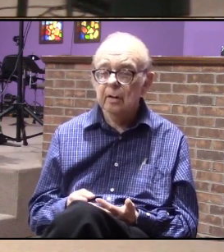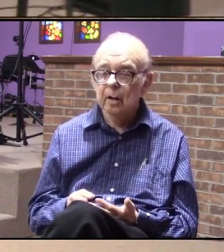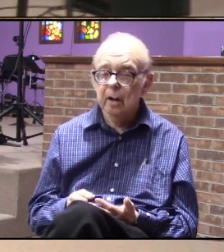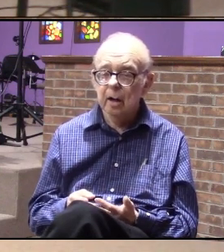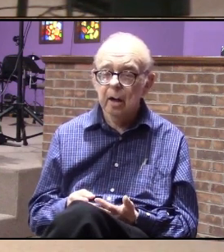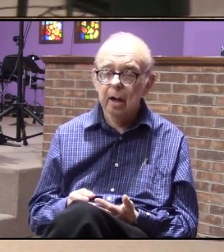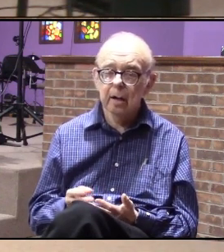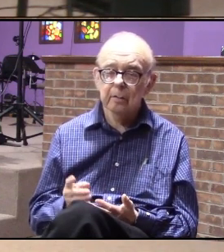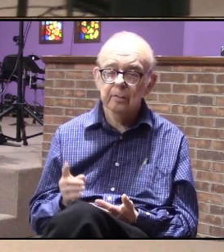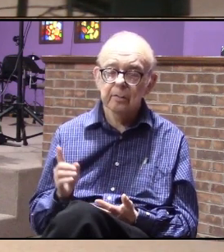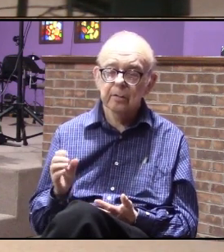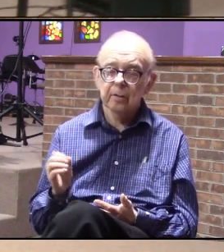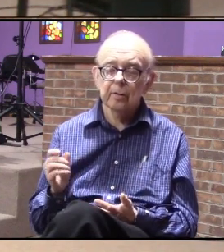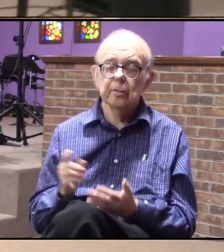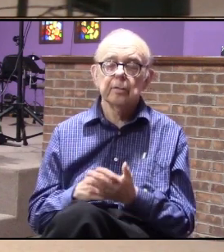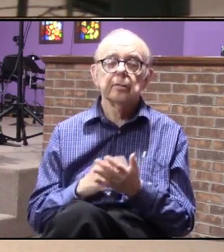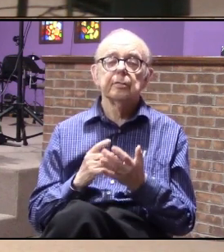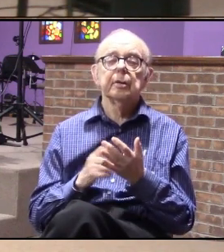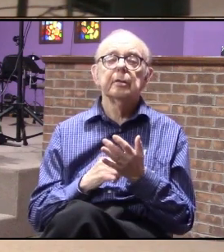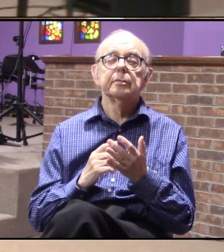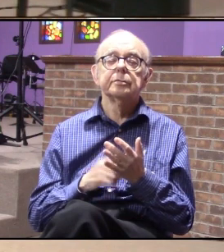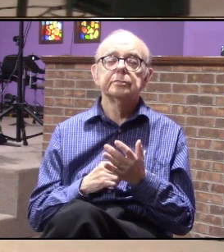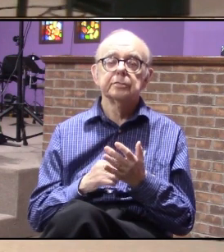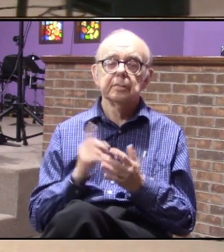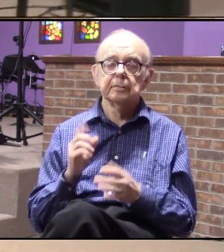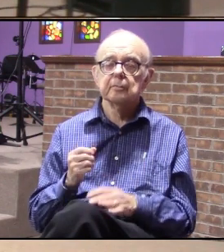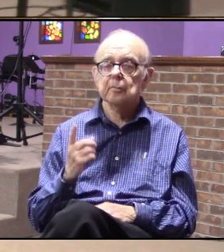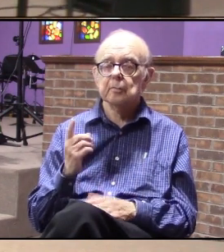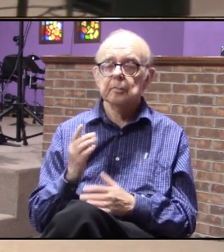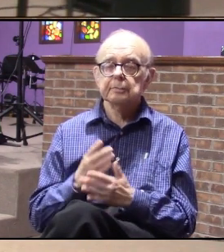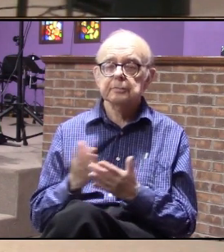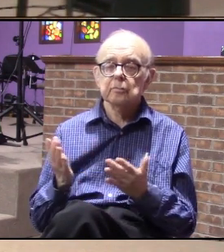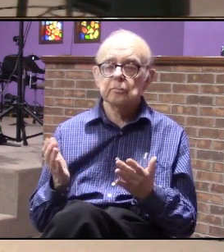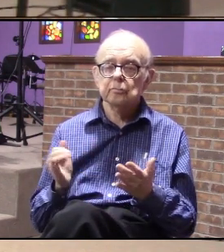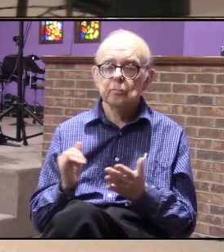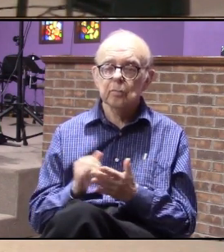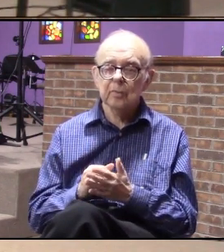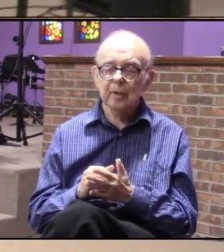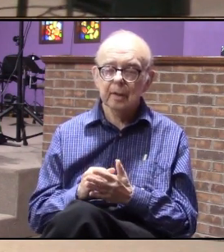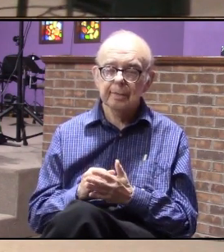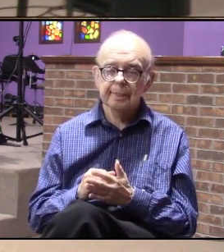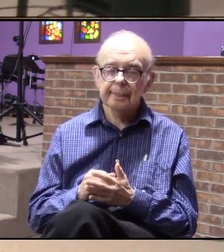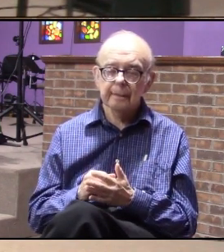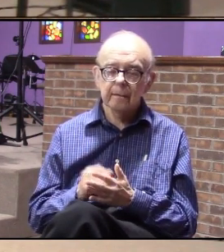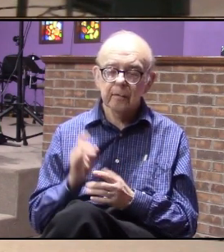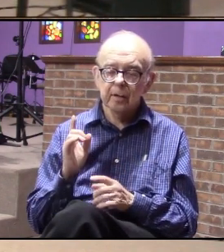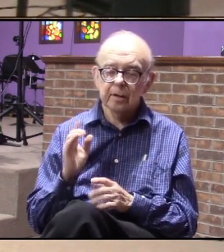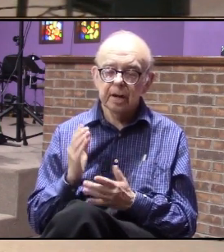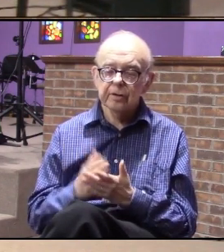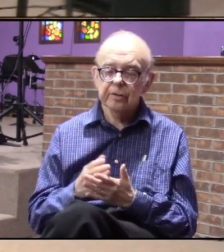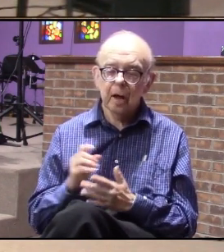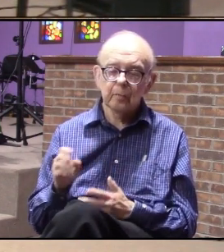So sometimes you need to understand some things. You got to quit wandering.